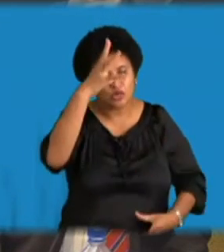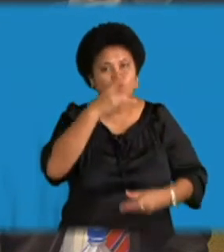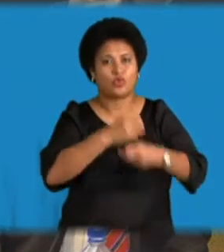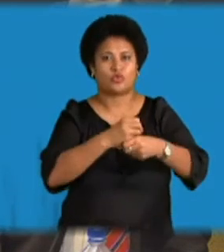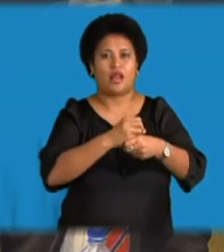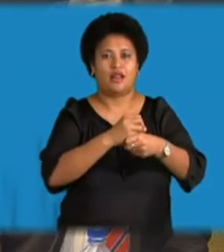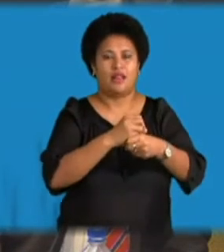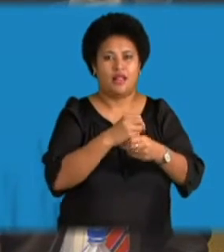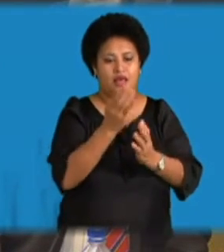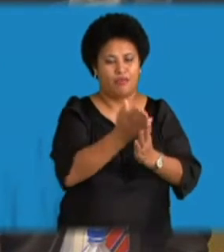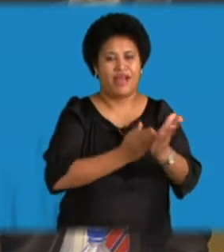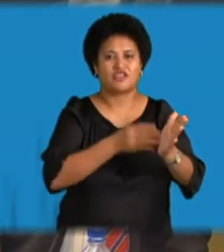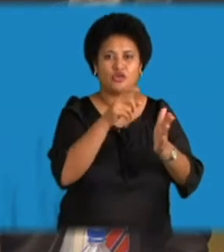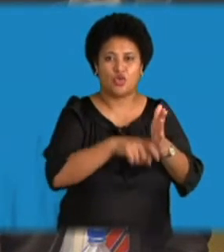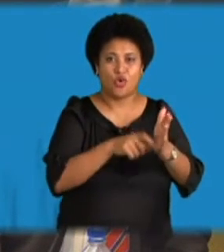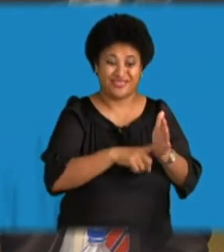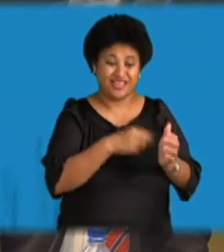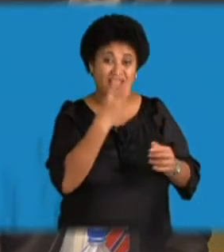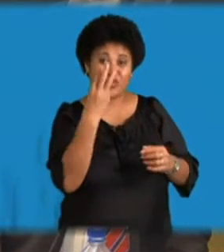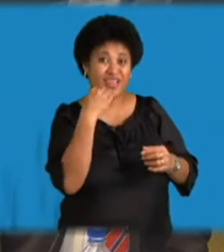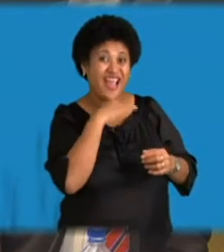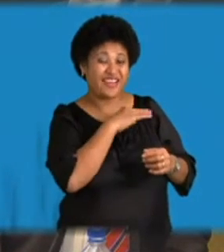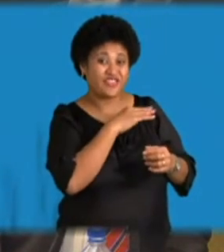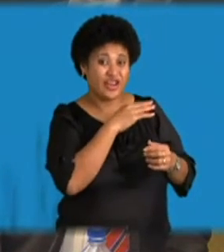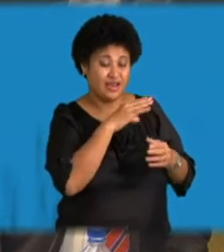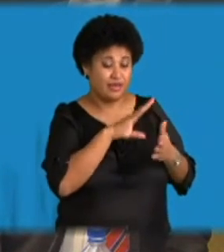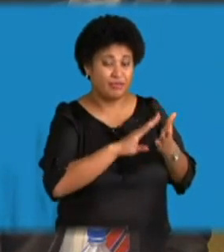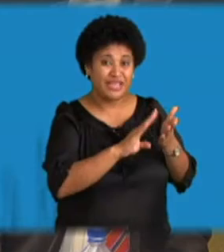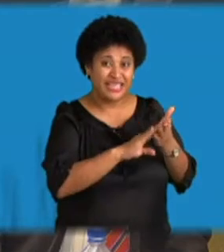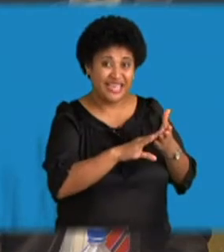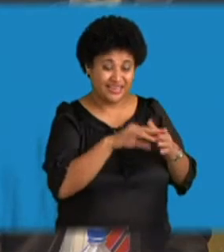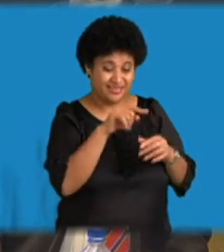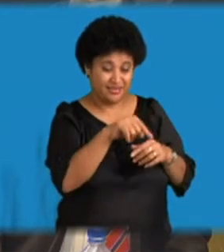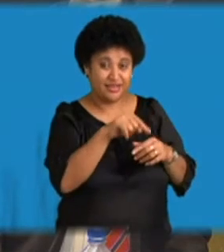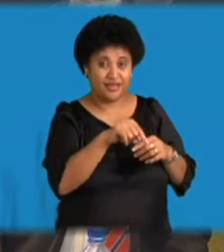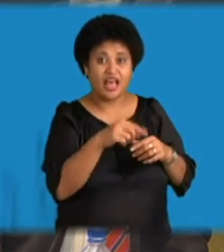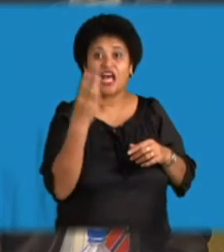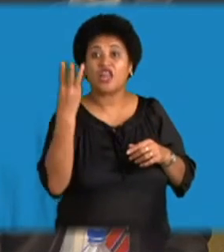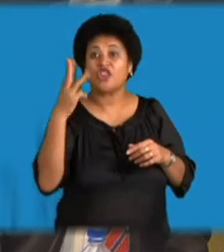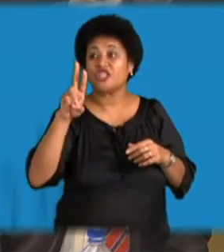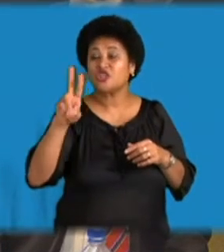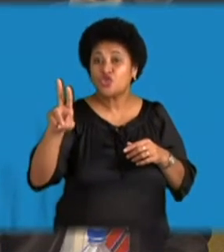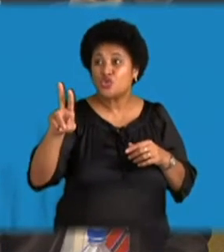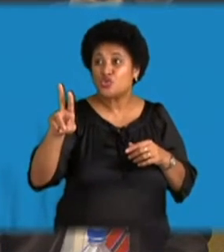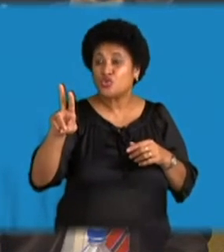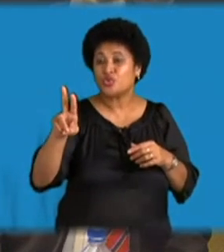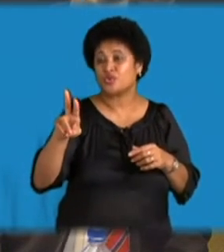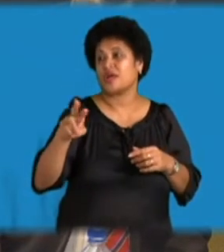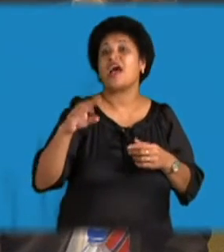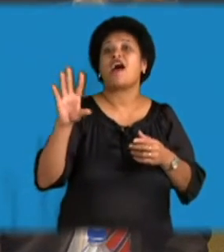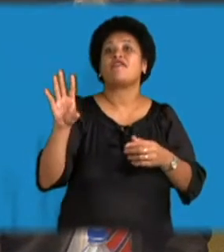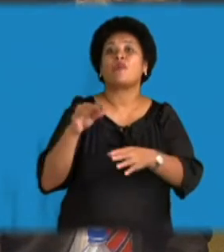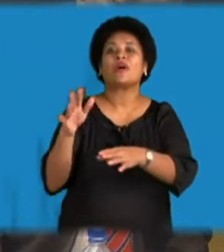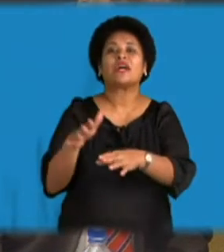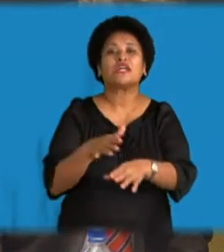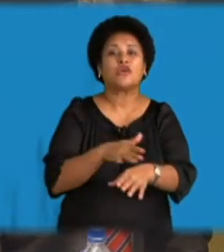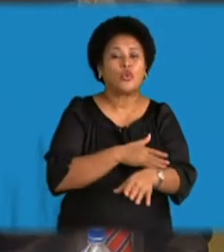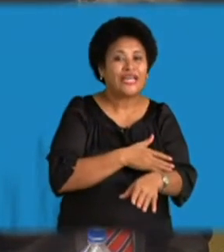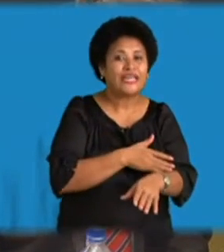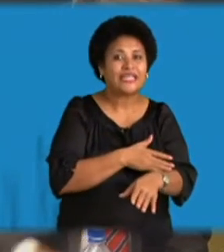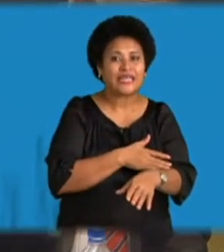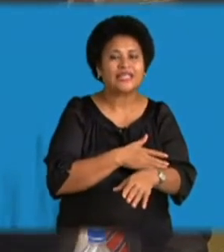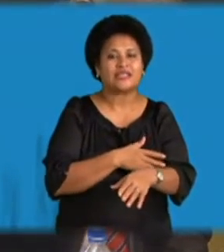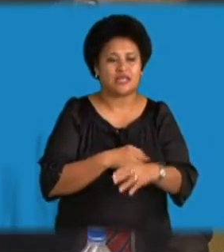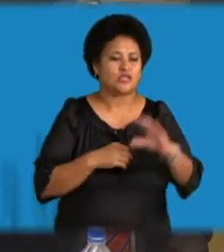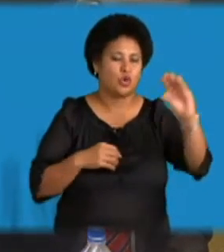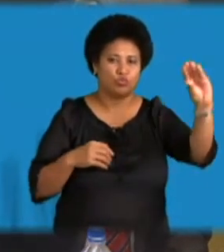Of that $300 million, $32 million is coming through the Green Climate Fund. So it's what you call a blended finance approach. Blended finance